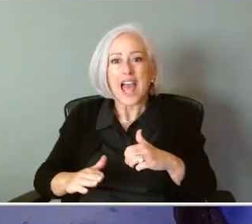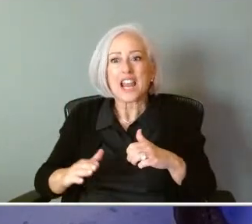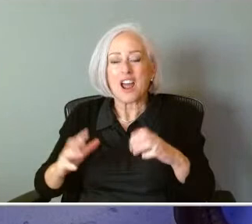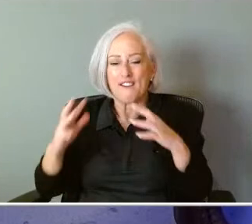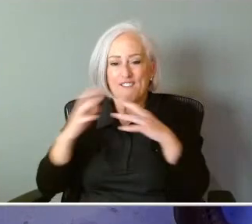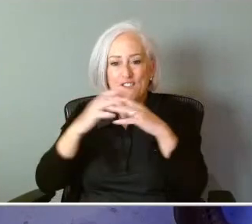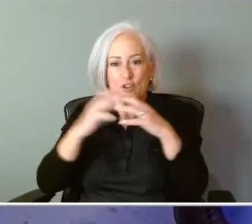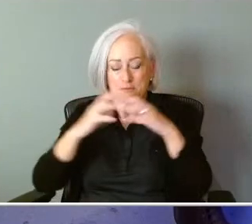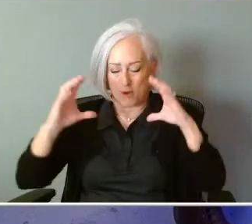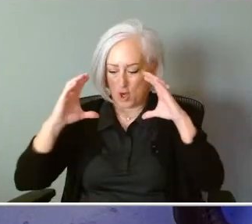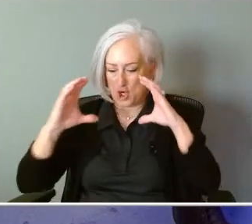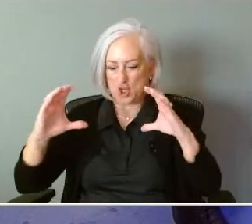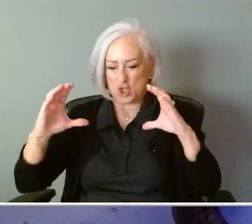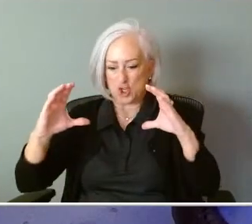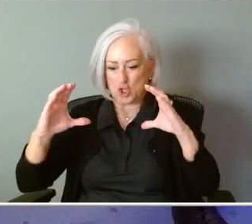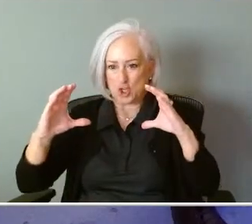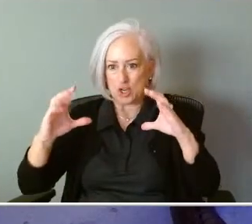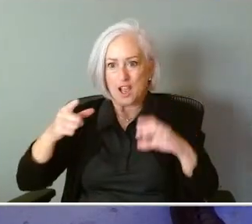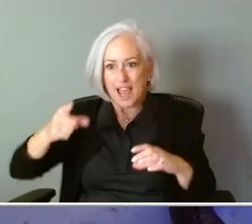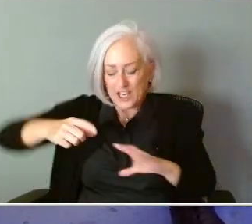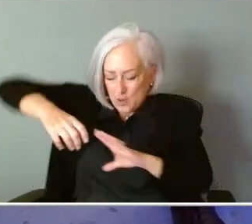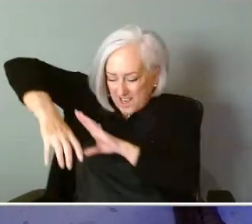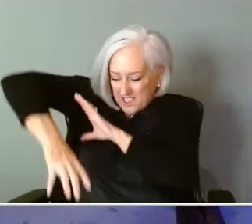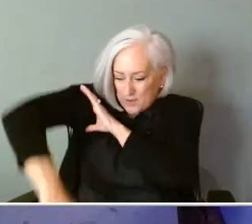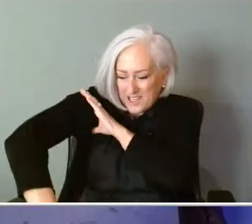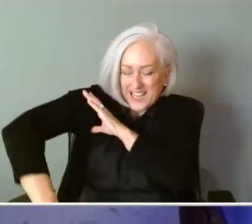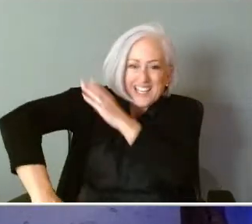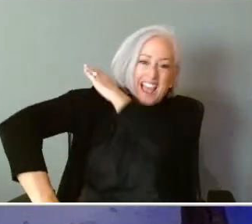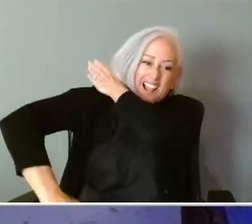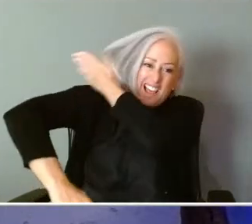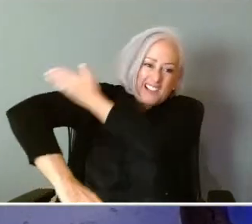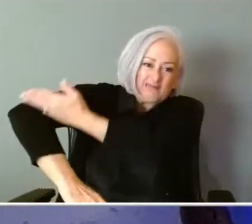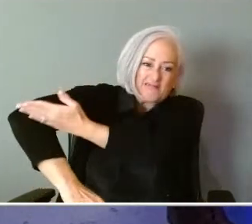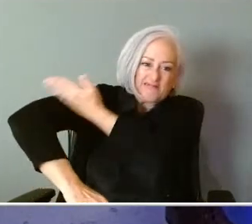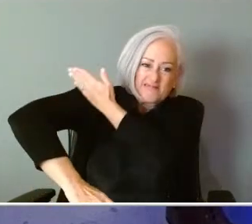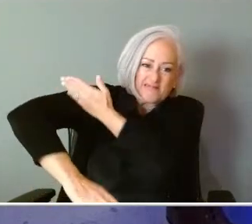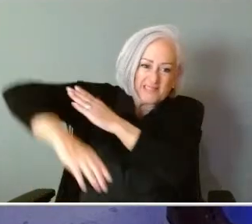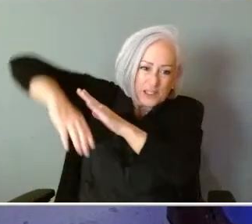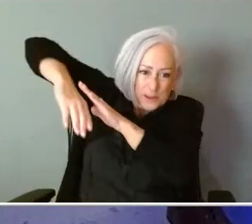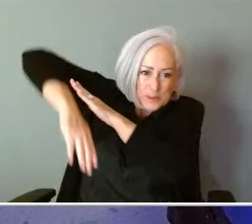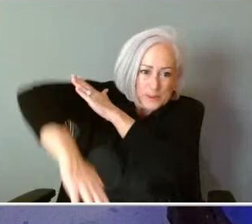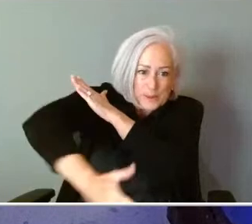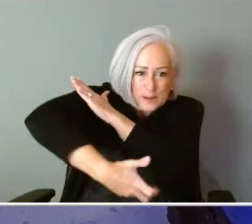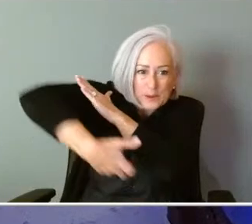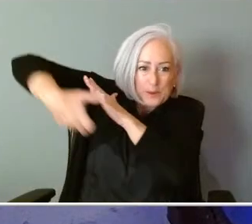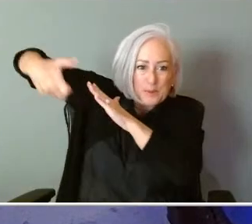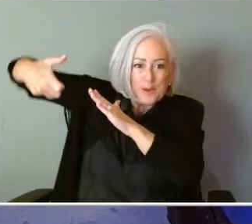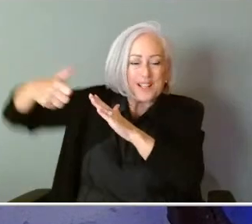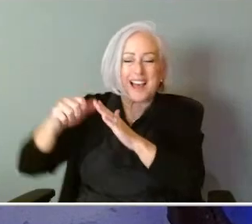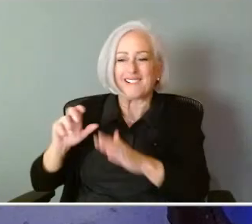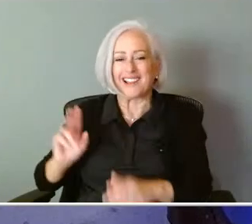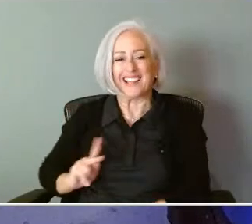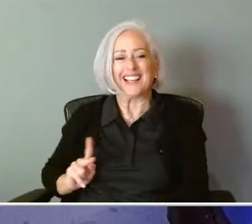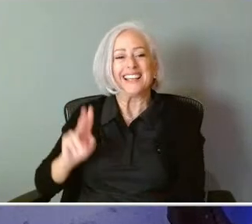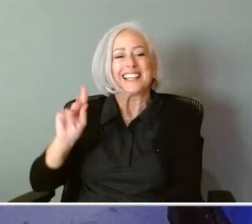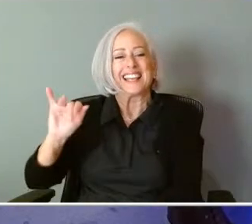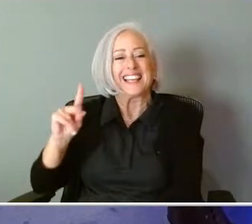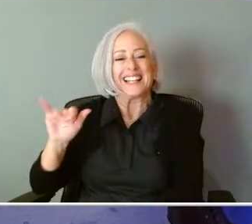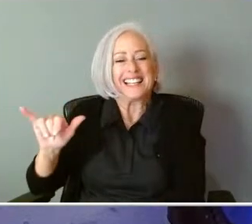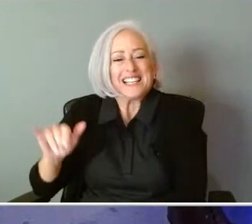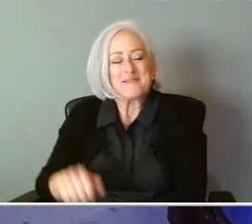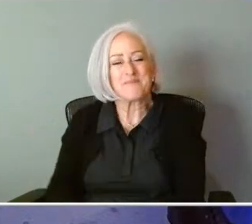shoulder deep. Shoulder deep, yeah. You put some muscle into that, a little sweat there. Dr. Jensen, let's bring you back in here. Since you've been in charge of the Cancer